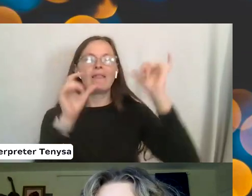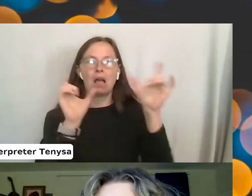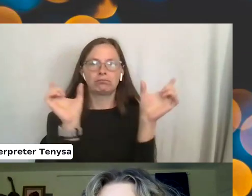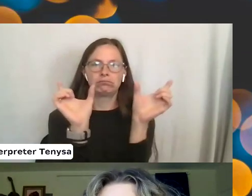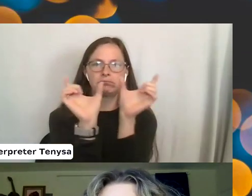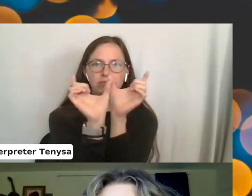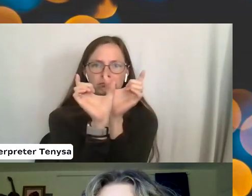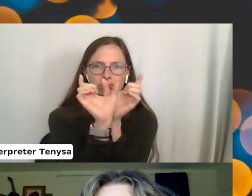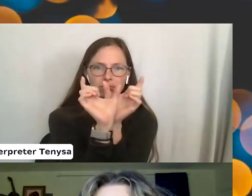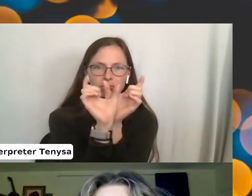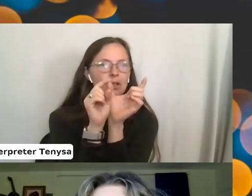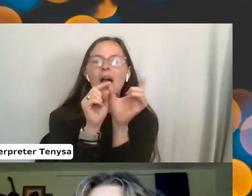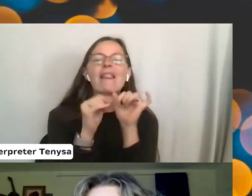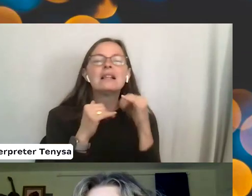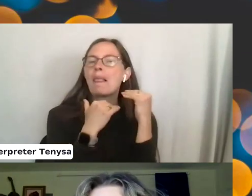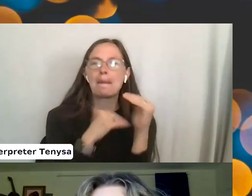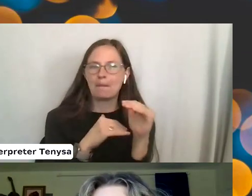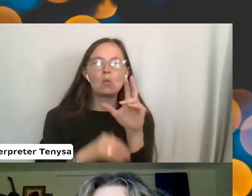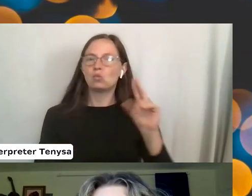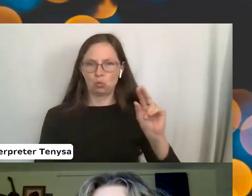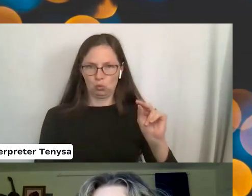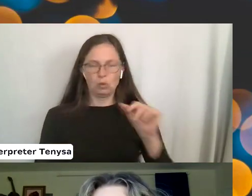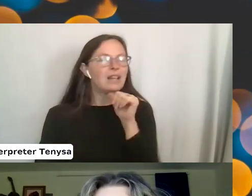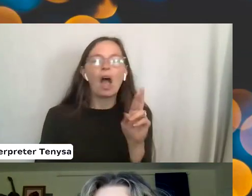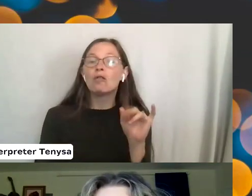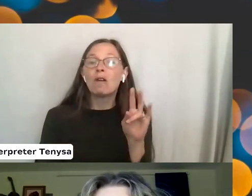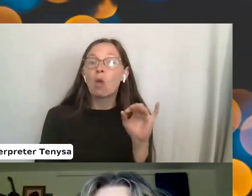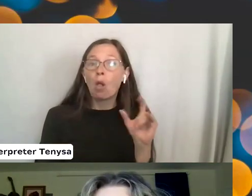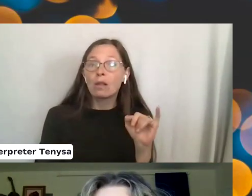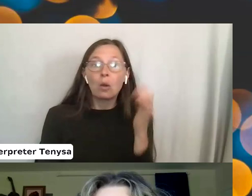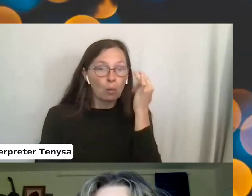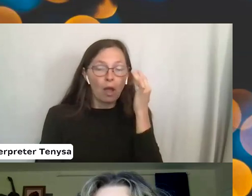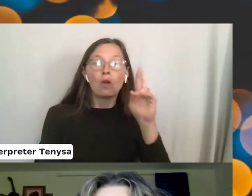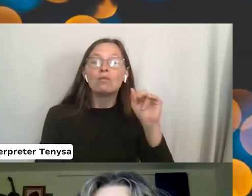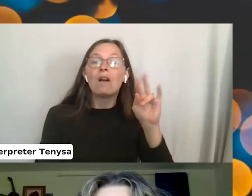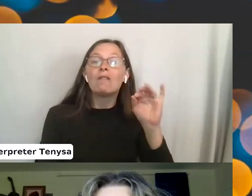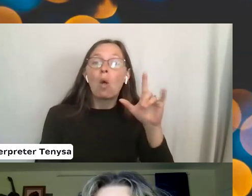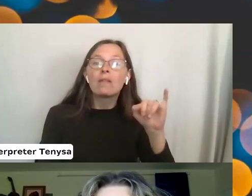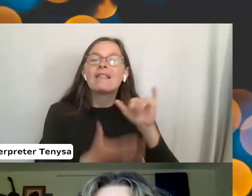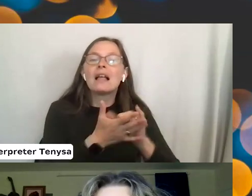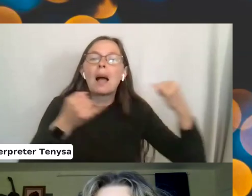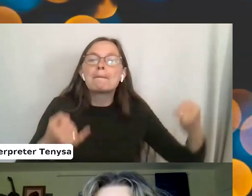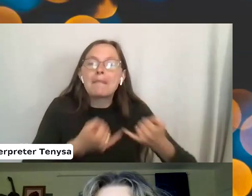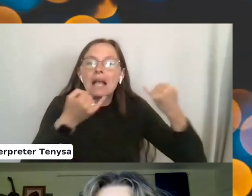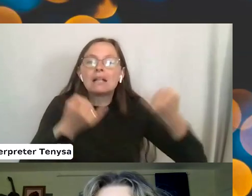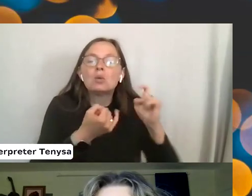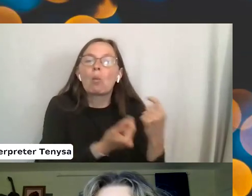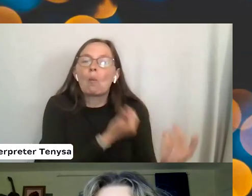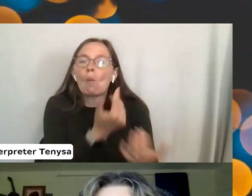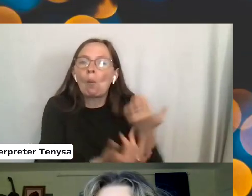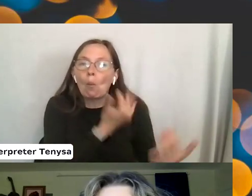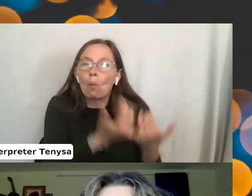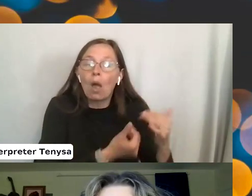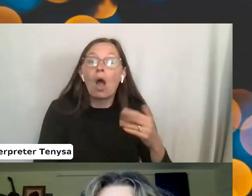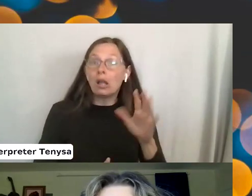this is too limited. They're not ravioli because ravioli is a pasta that needs to be boiled, and boiled Pop-Tarts would